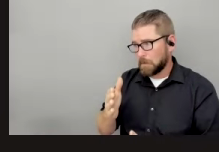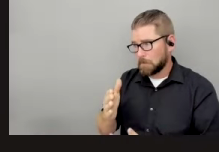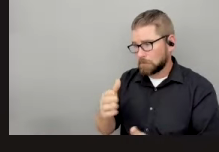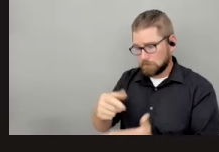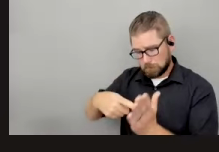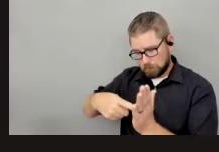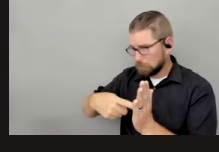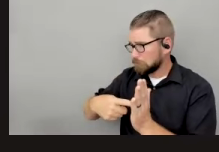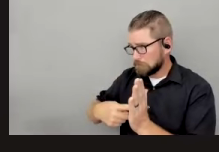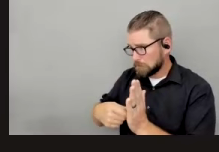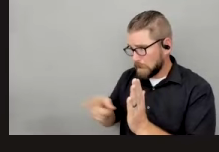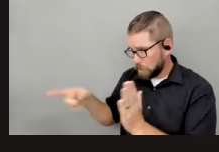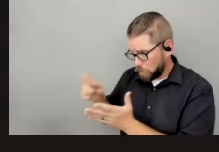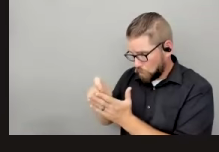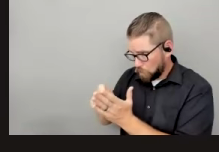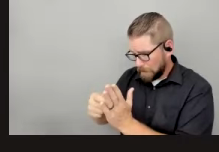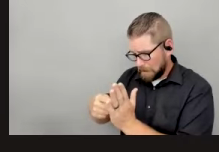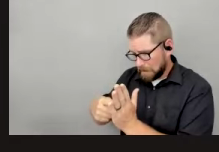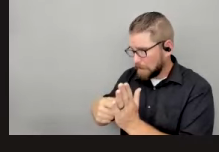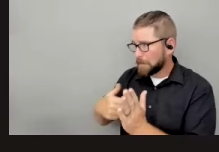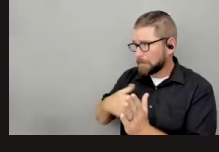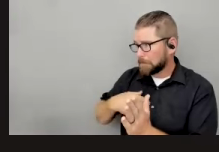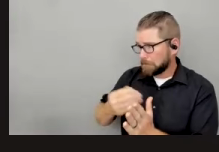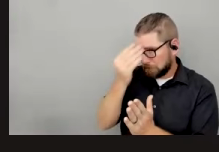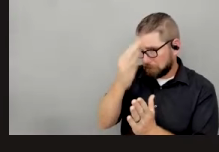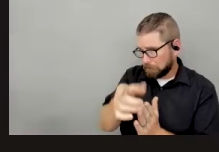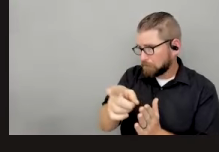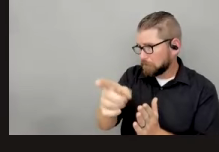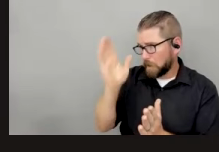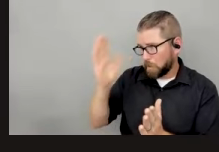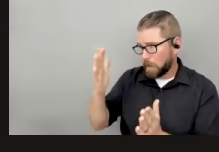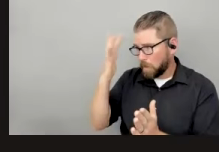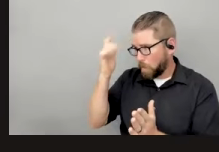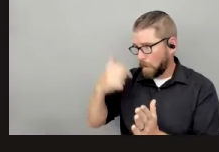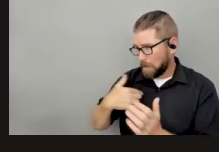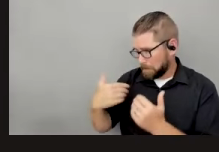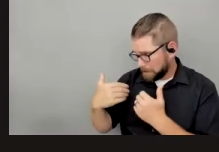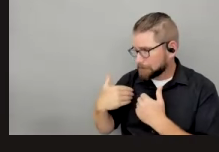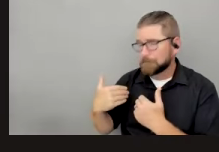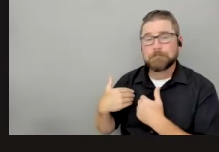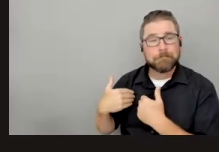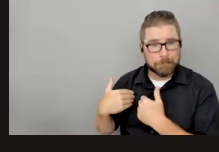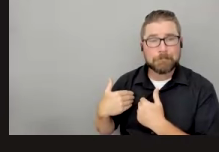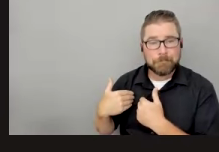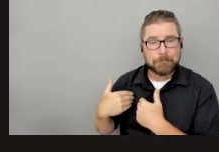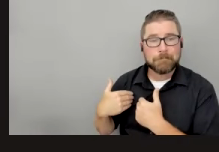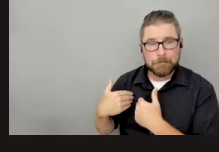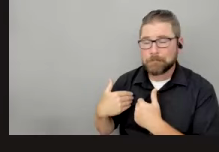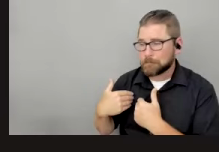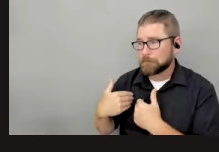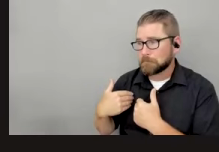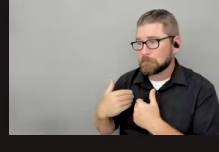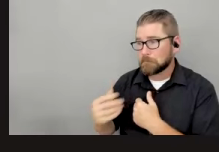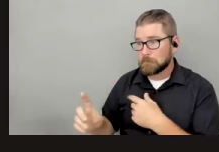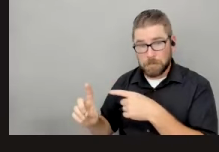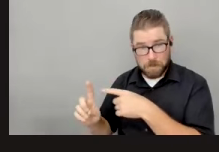me, right? Because you're a responsible employee and that's what you're supposed to do per our policy. And it's up to them whether or not they